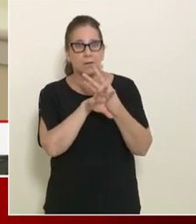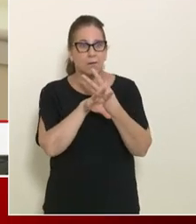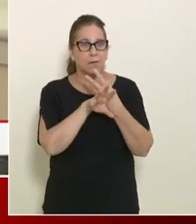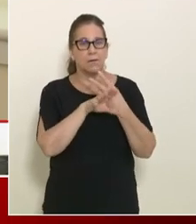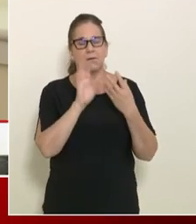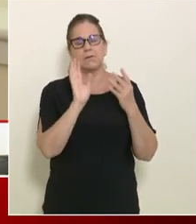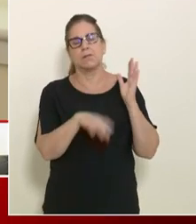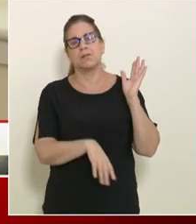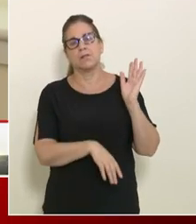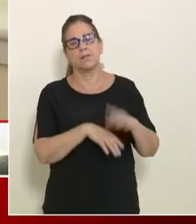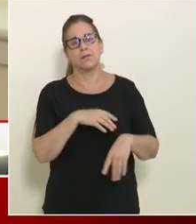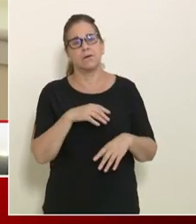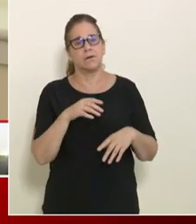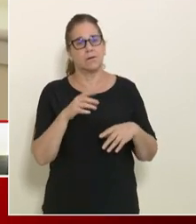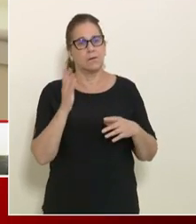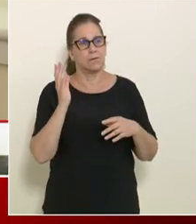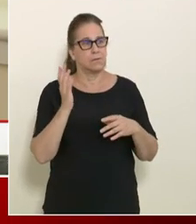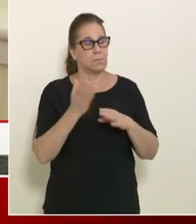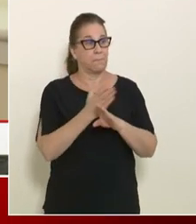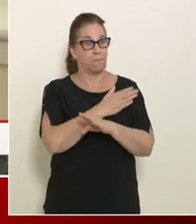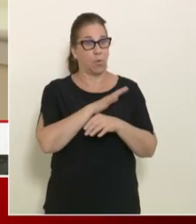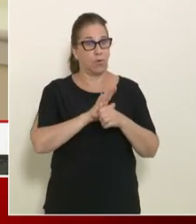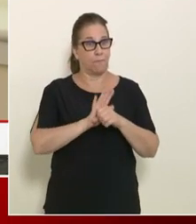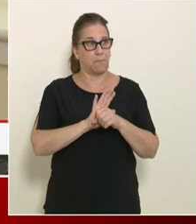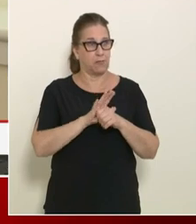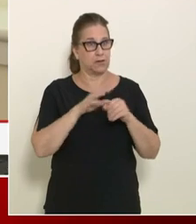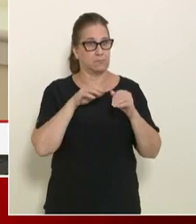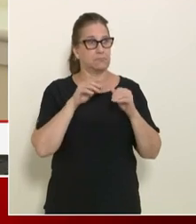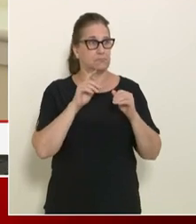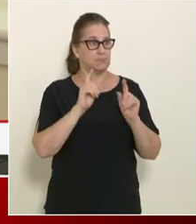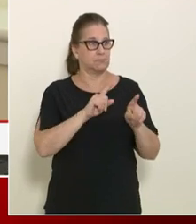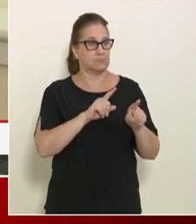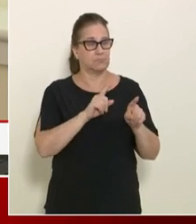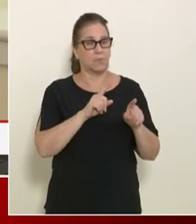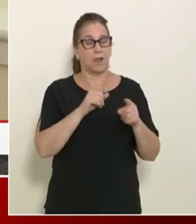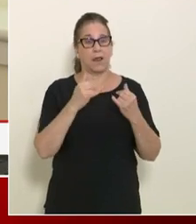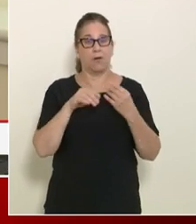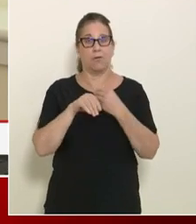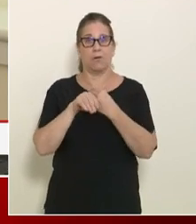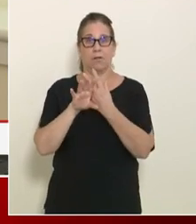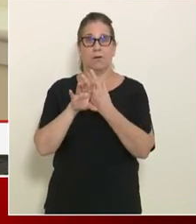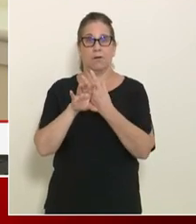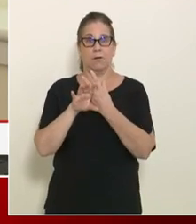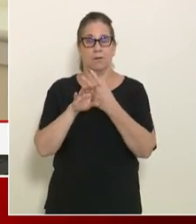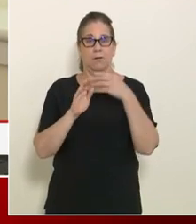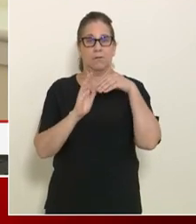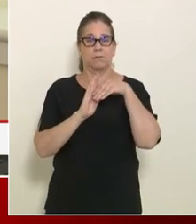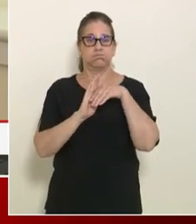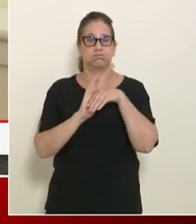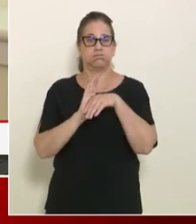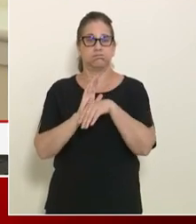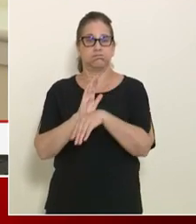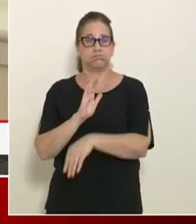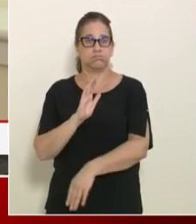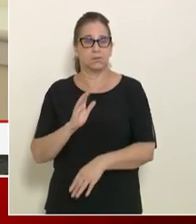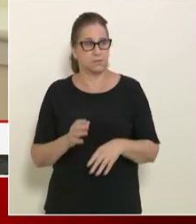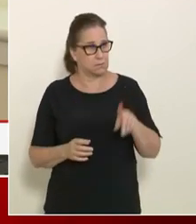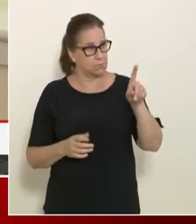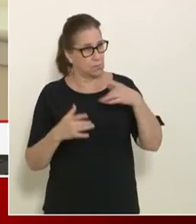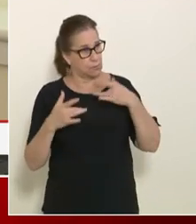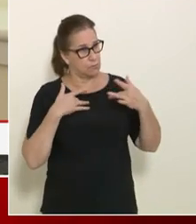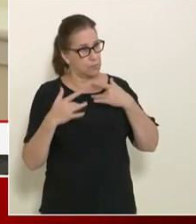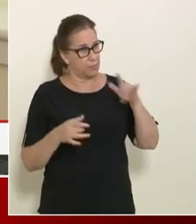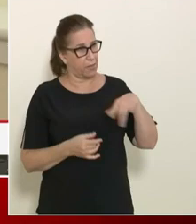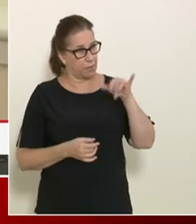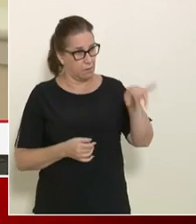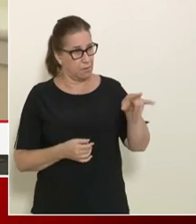or pre-K families are finding other in-person options? Are you seeing any noticeable numbers there?